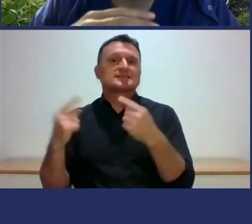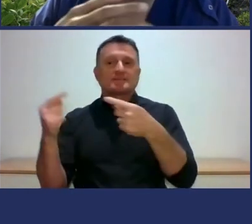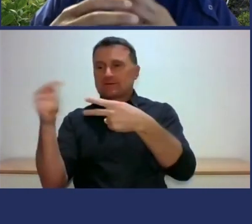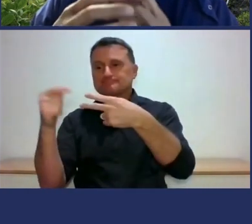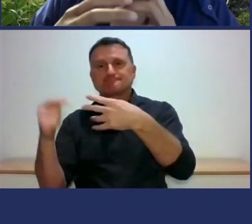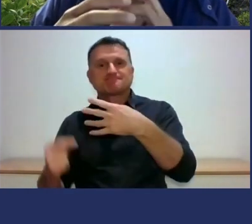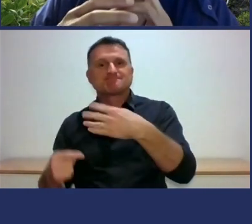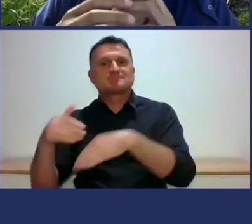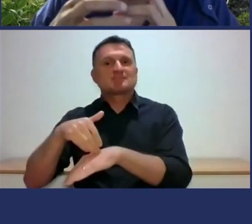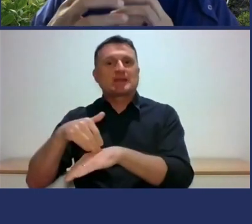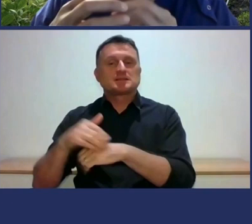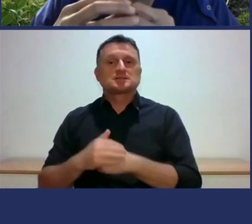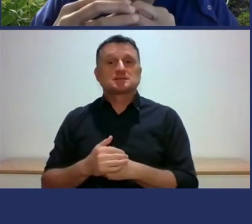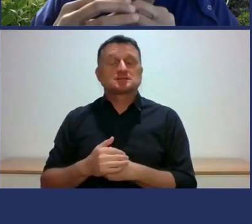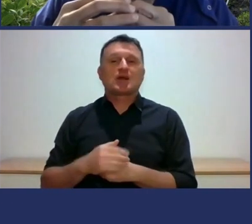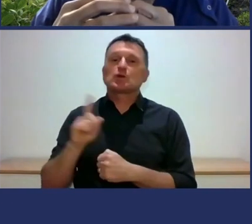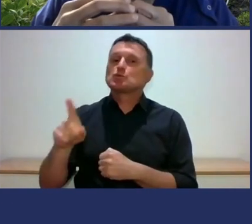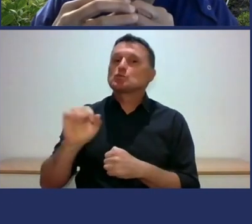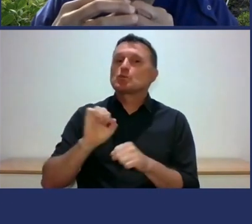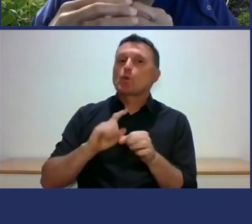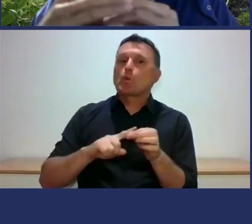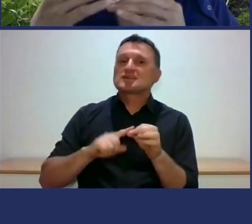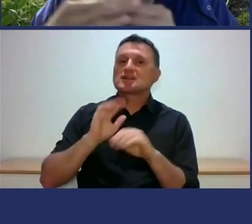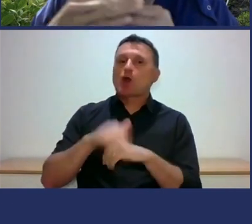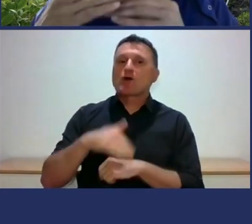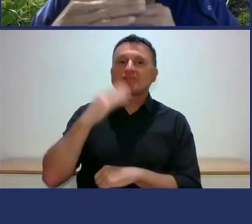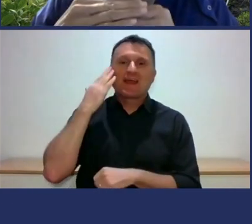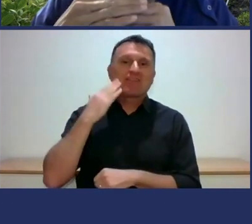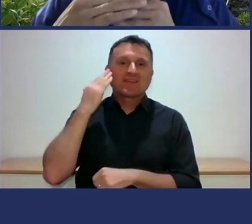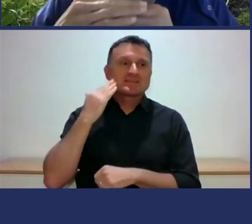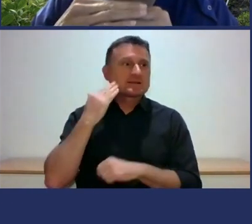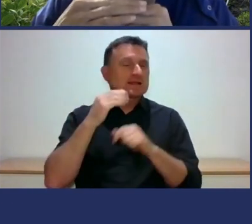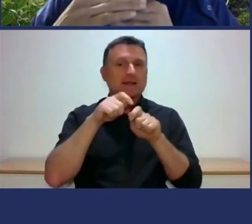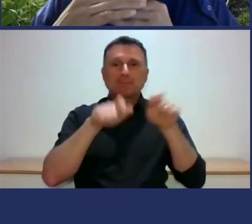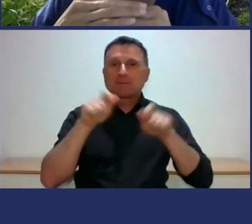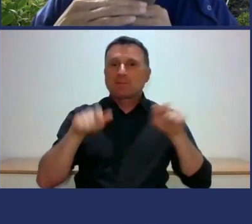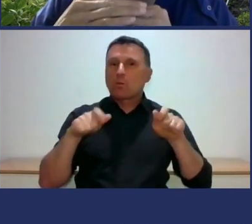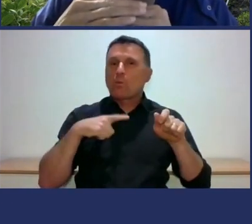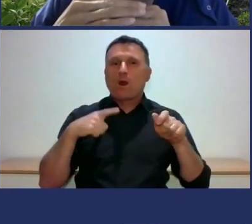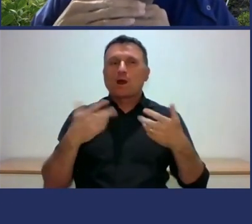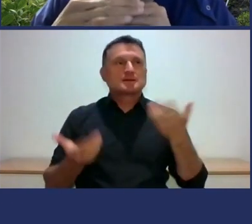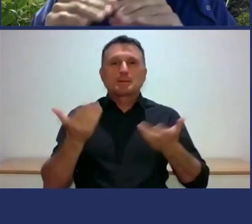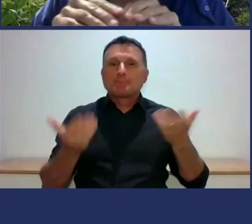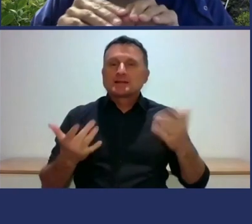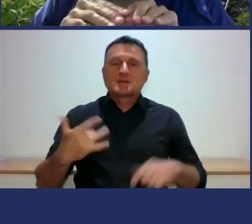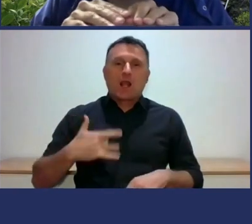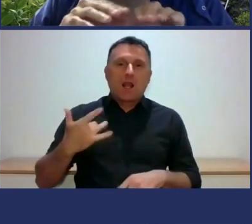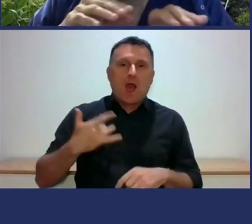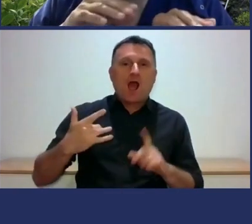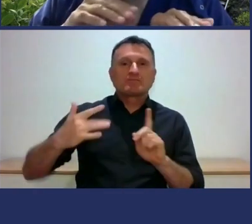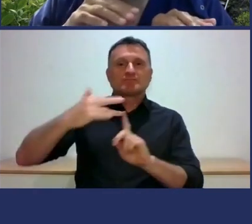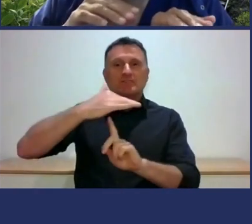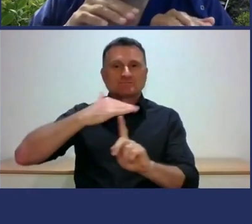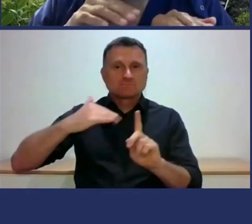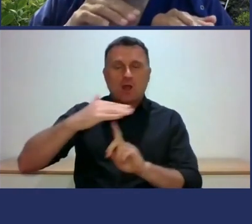So the issue around ethnicity is a tricky one, because there are so many social determinants of health. That's